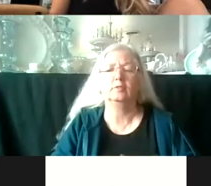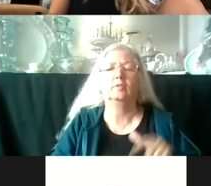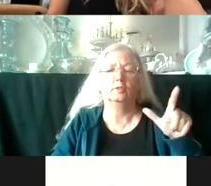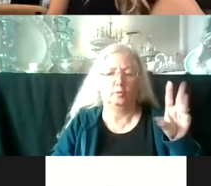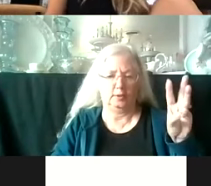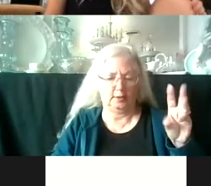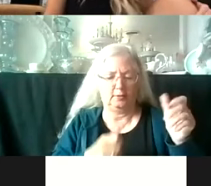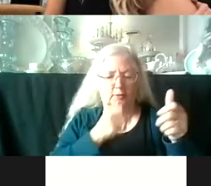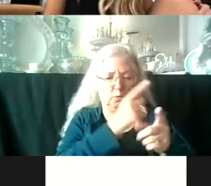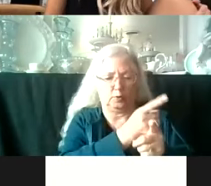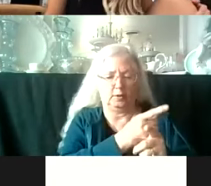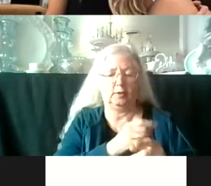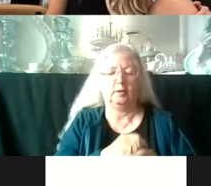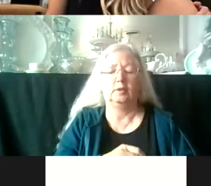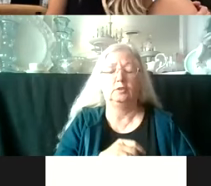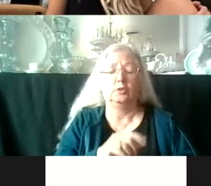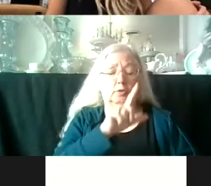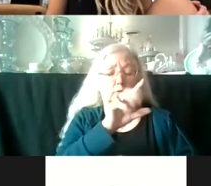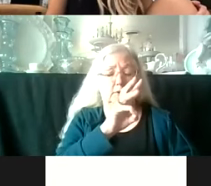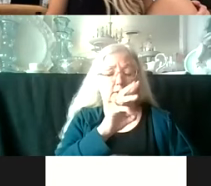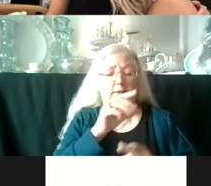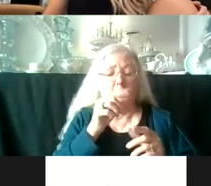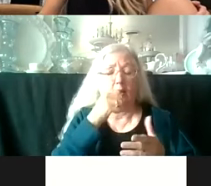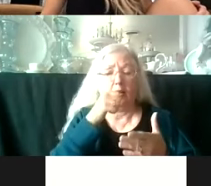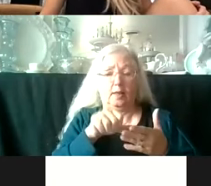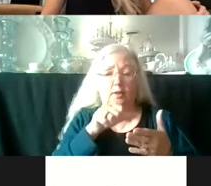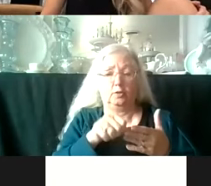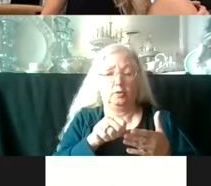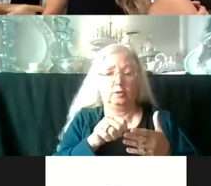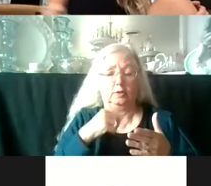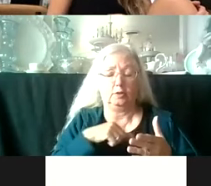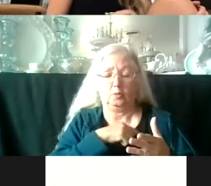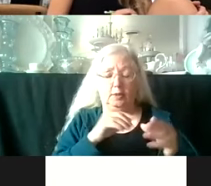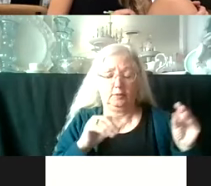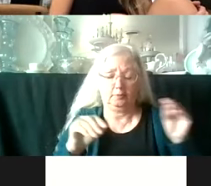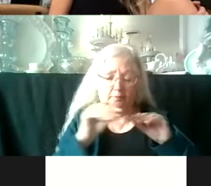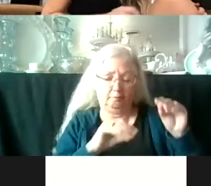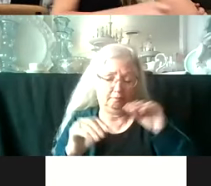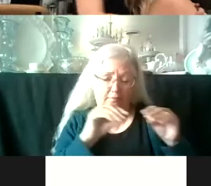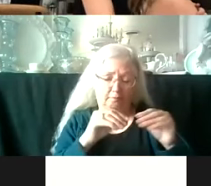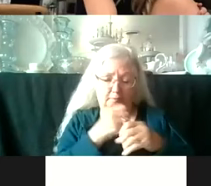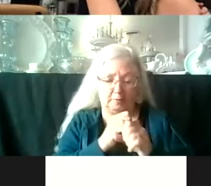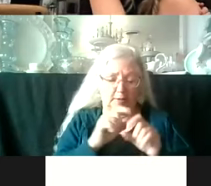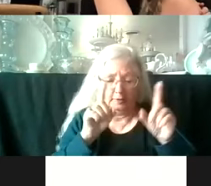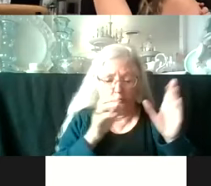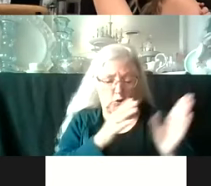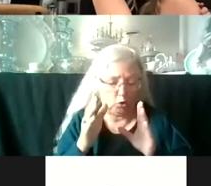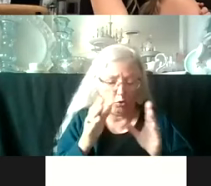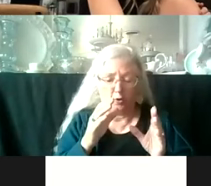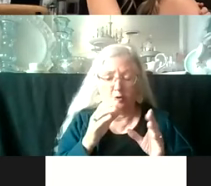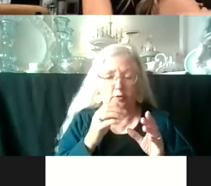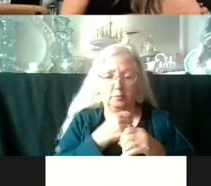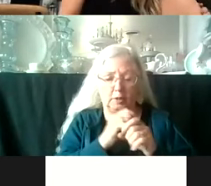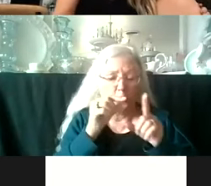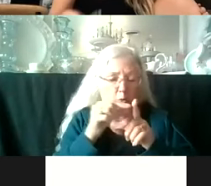26, excellent. And we take those 26 letters and we switch them around, put them in different orders, and from that we